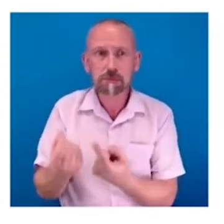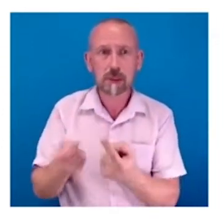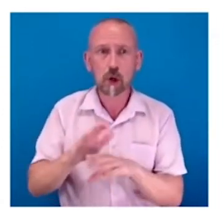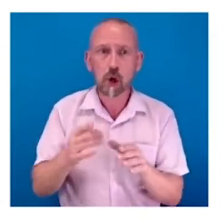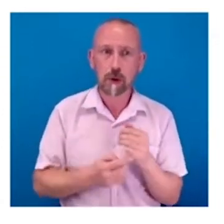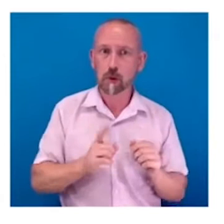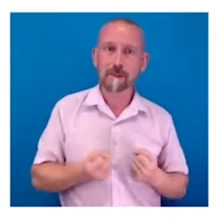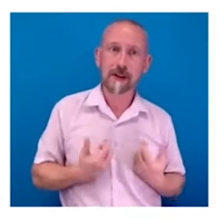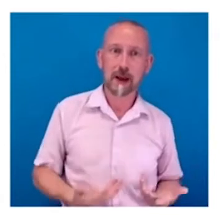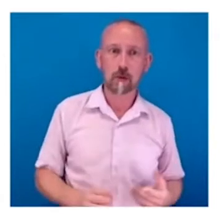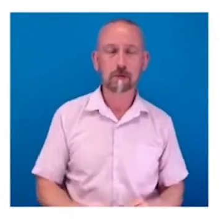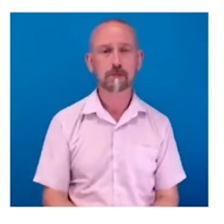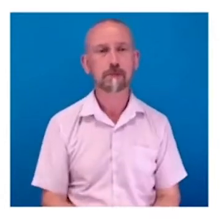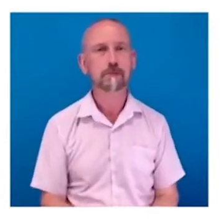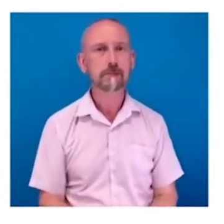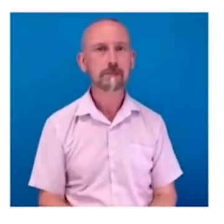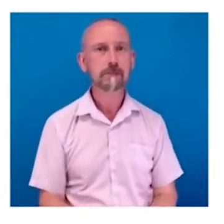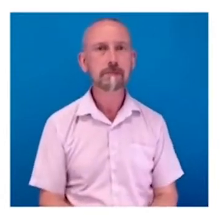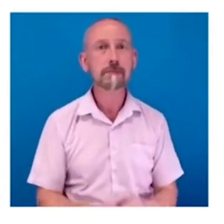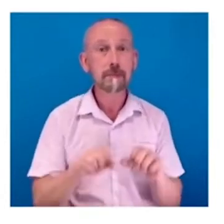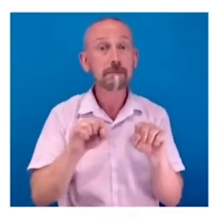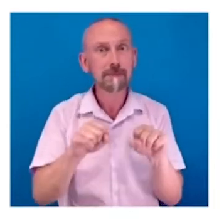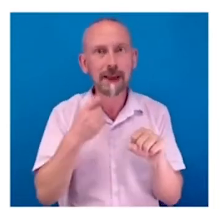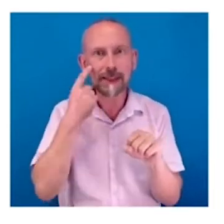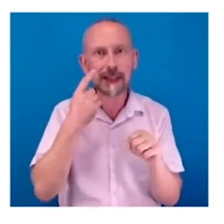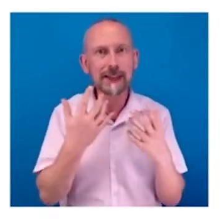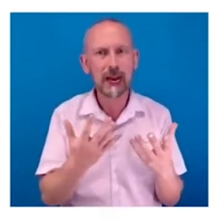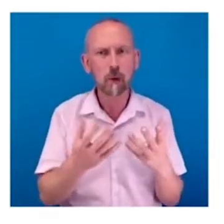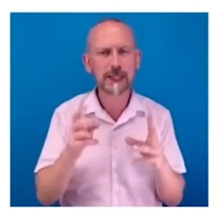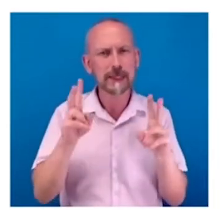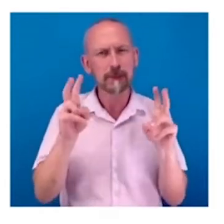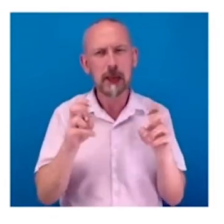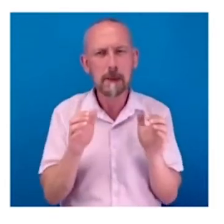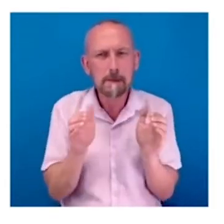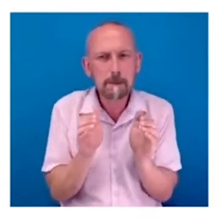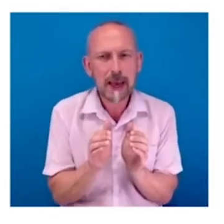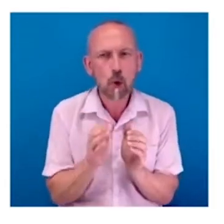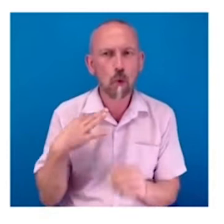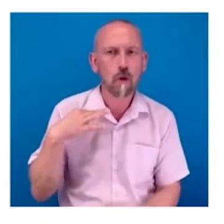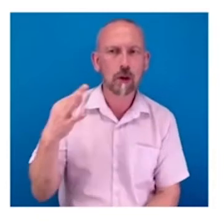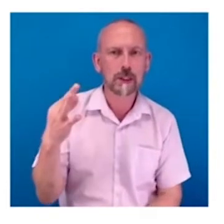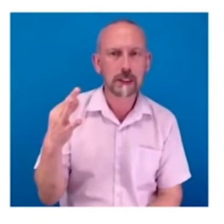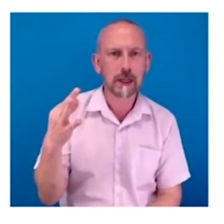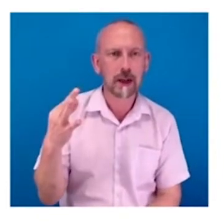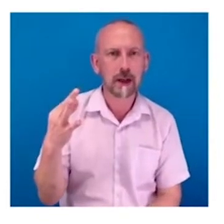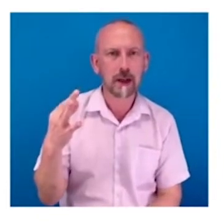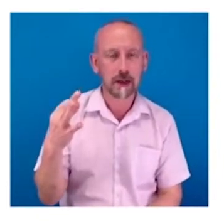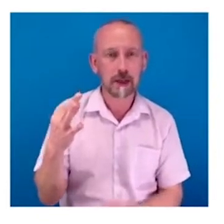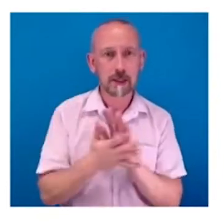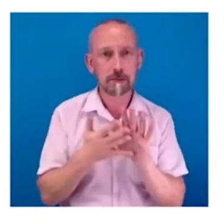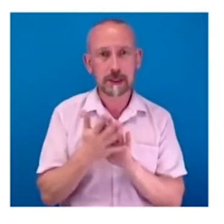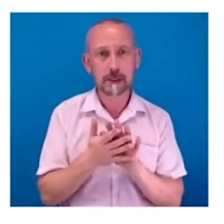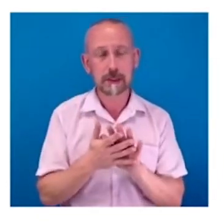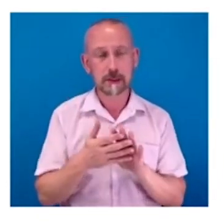I think this model of micro volunteering, of connecting people who need assistance with people who can provide that